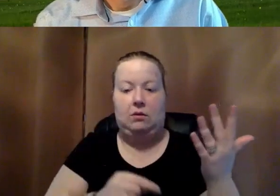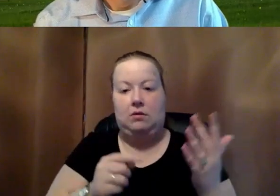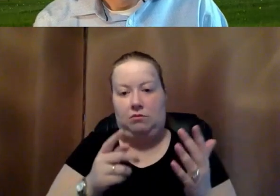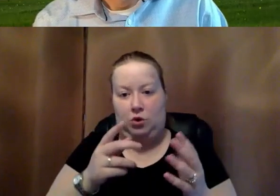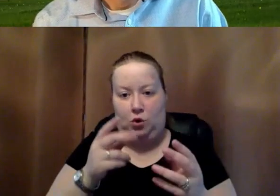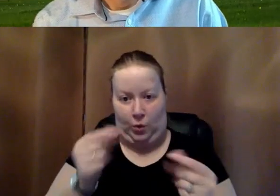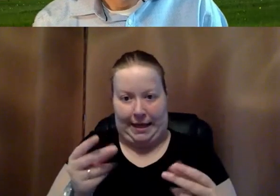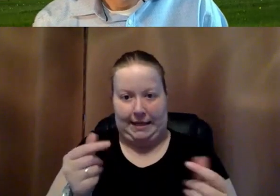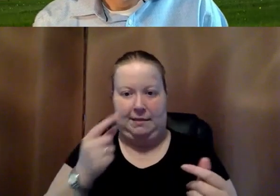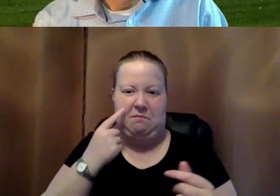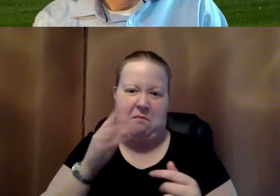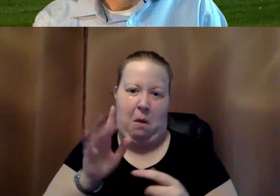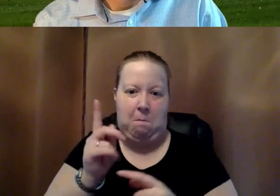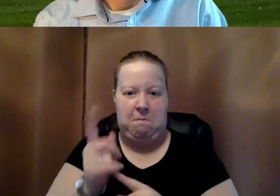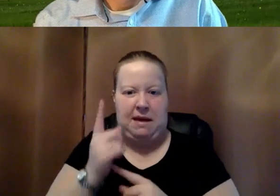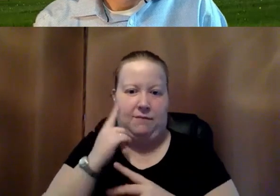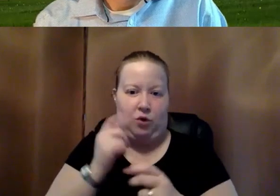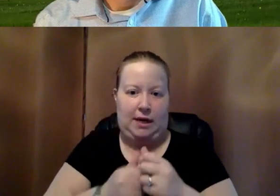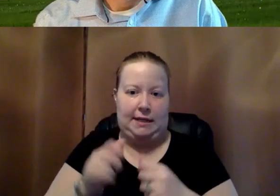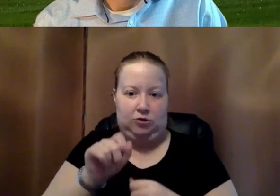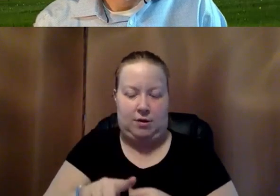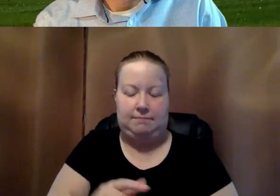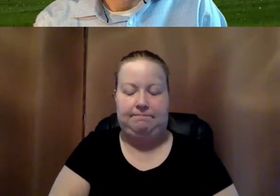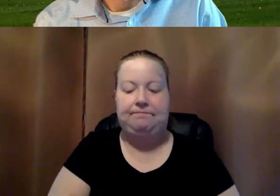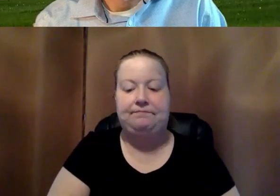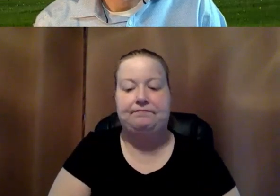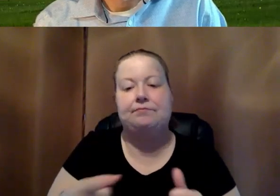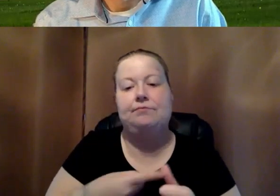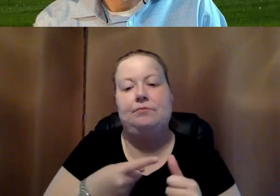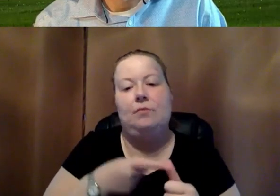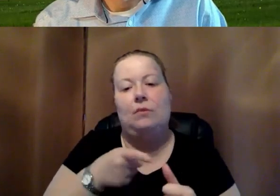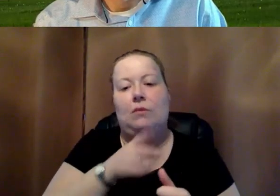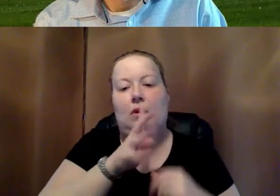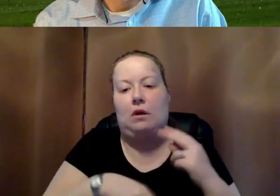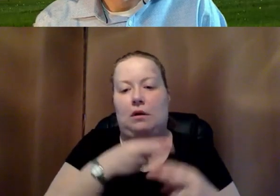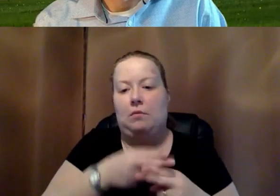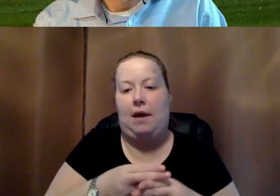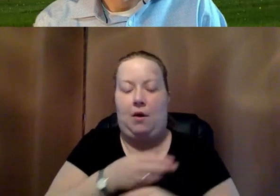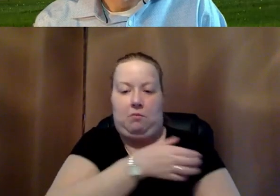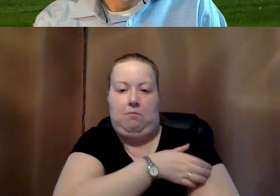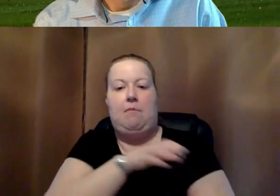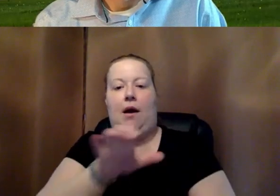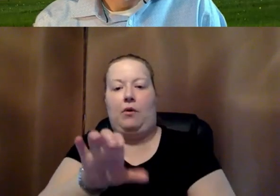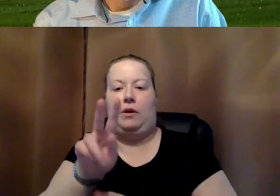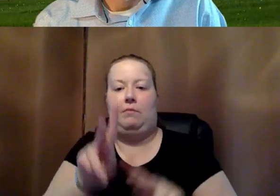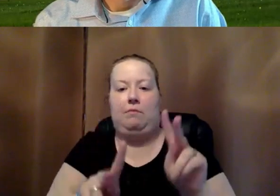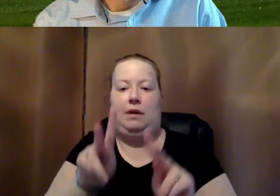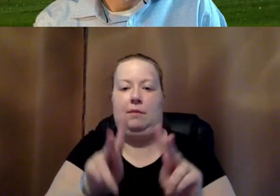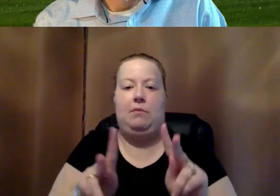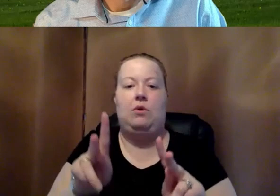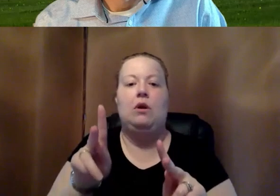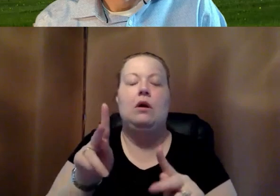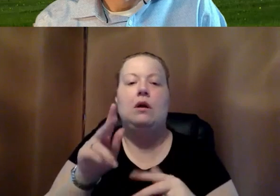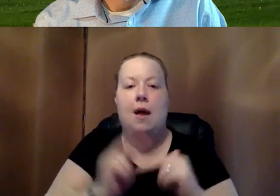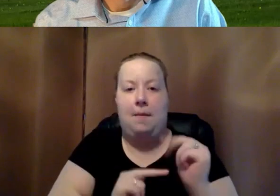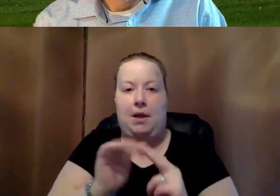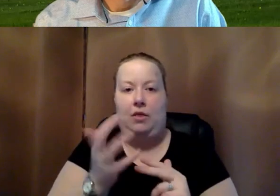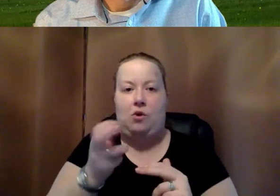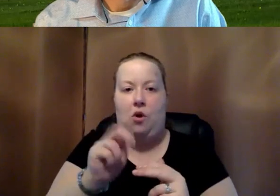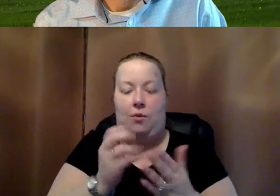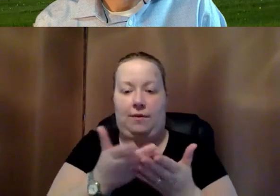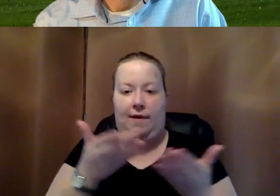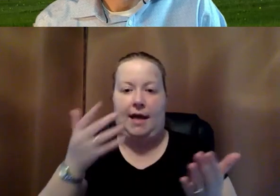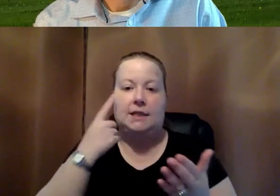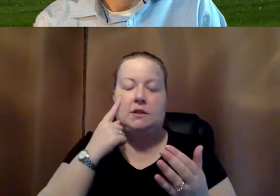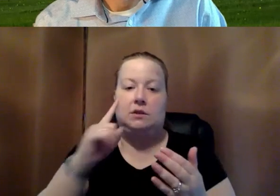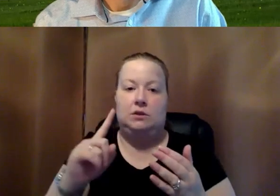one. The first one is, you've talked about empowering people to build prototype devices to suit their particular needs. Do you have any thoughts